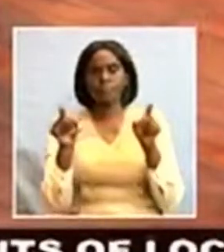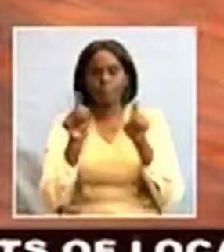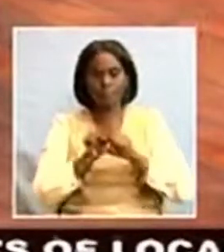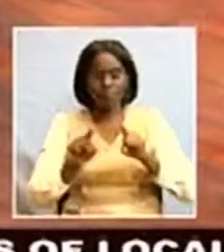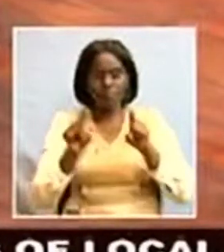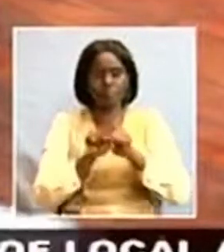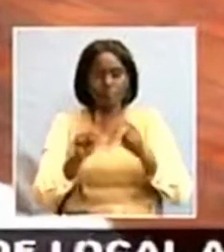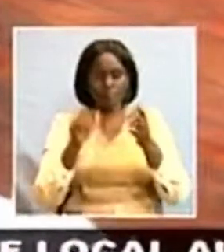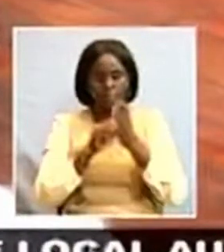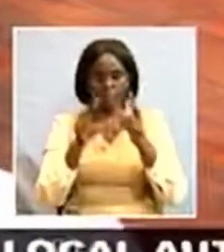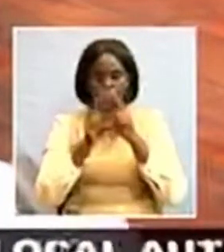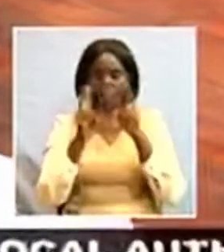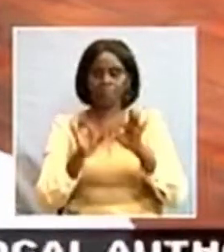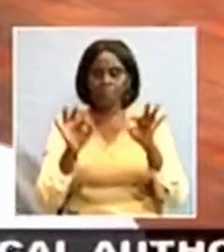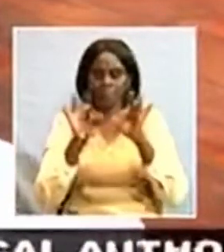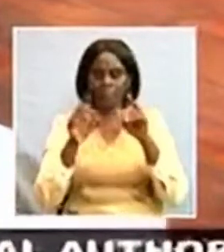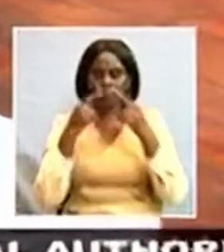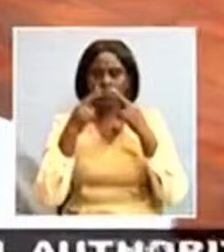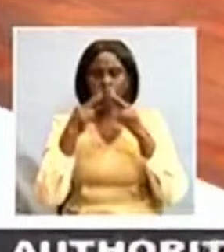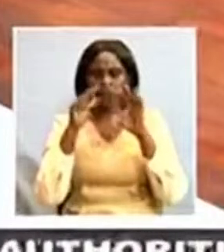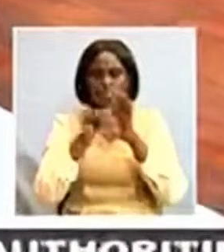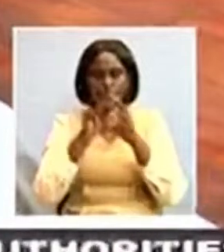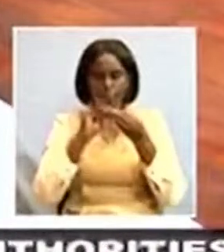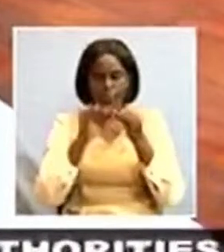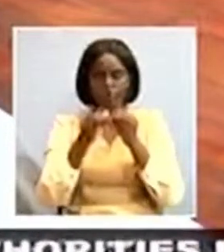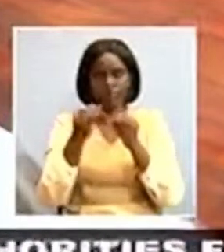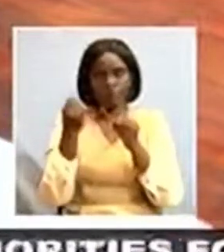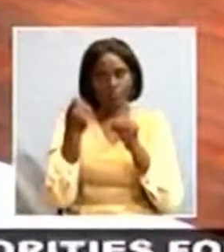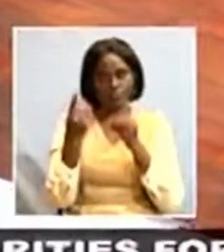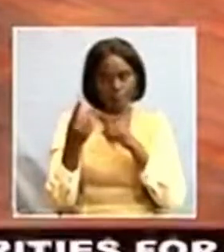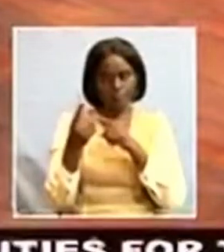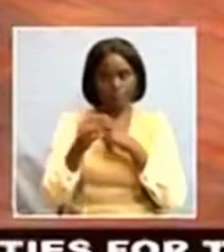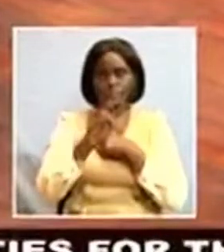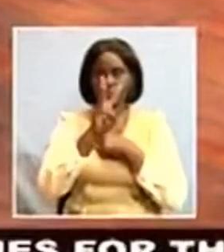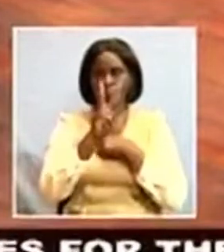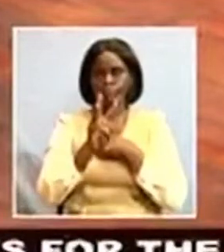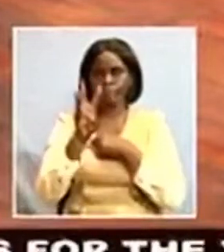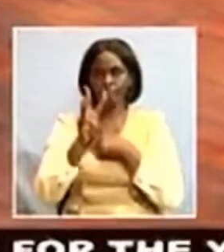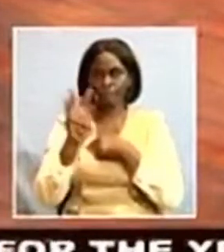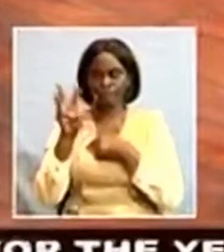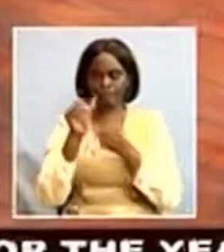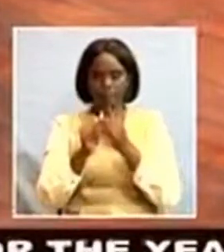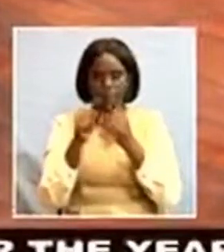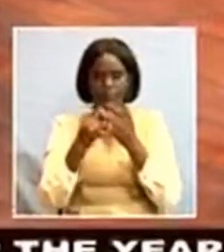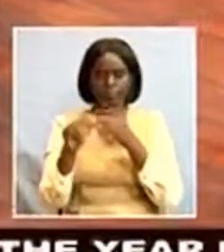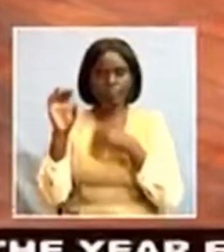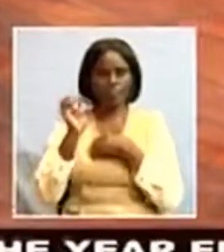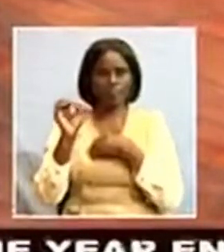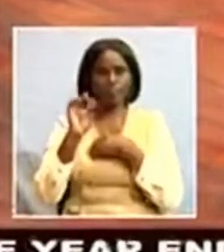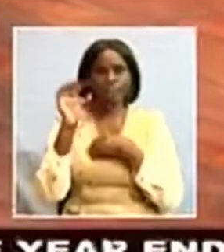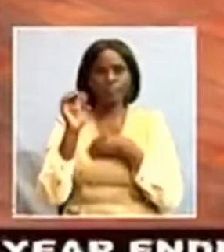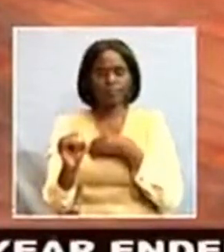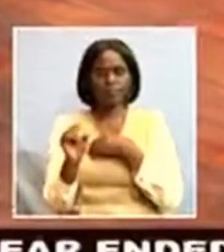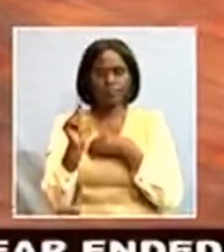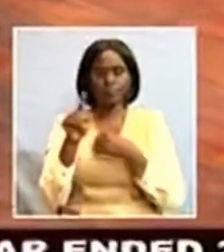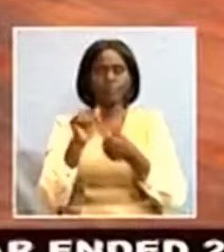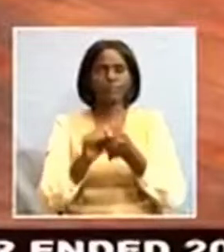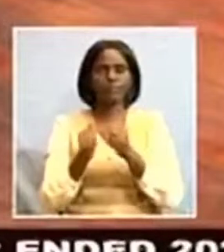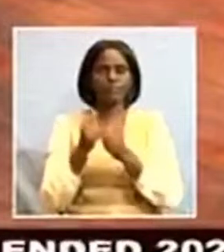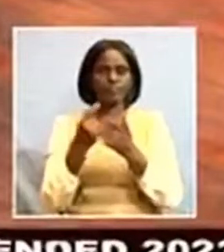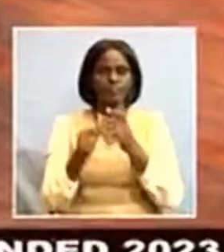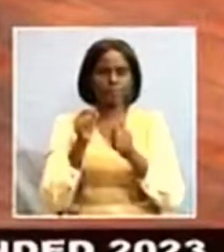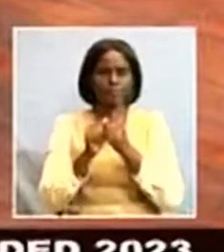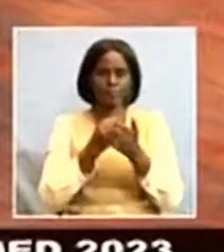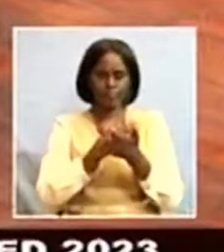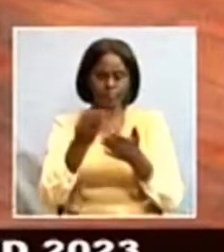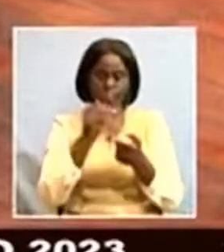And key output number 11 was website procured, which stood at 0%. Cause of query,